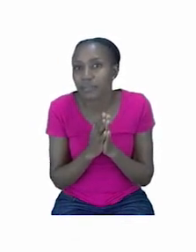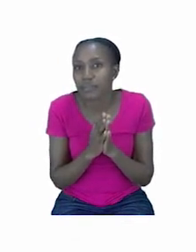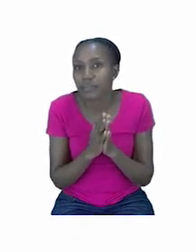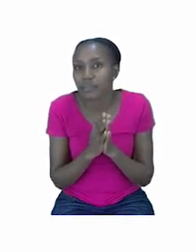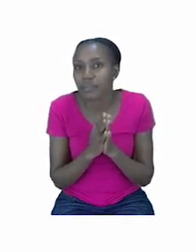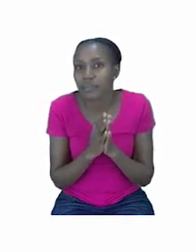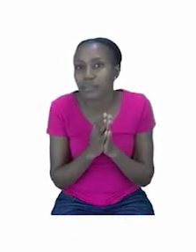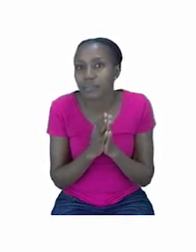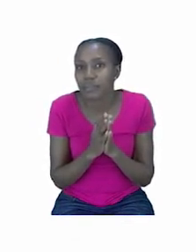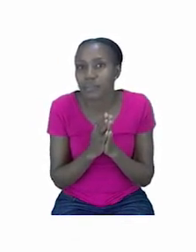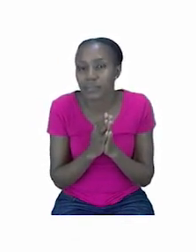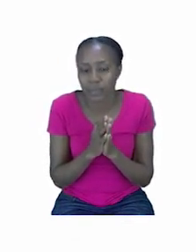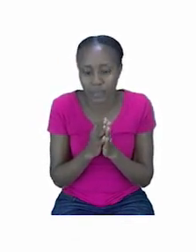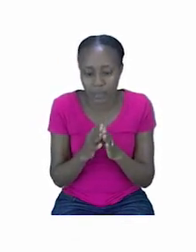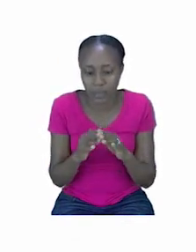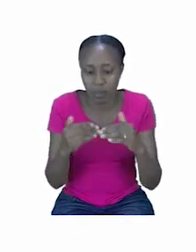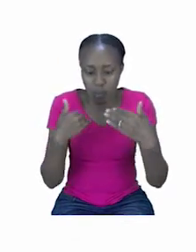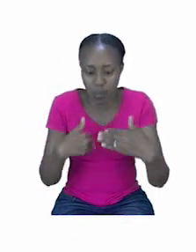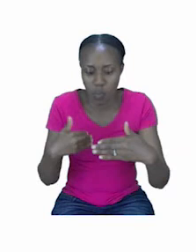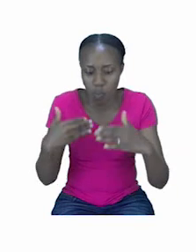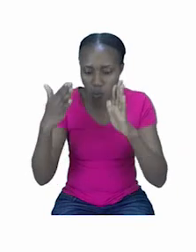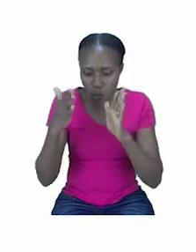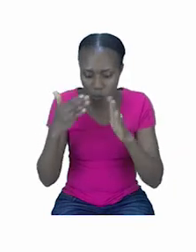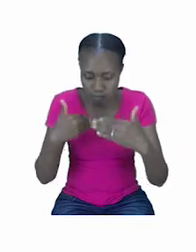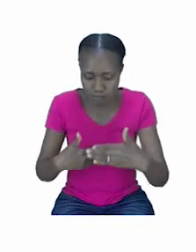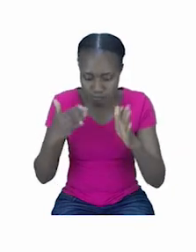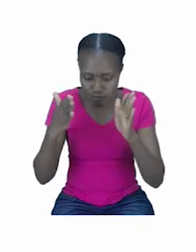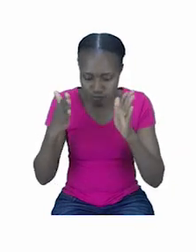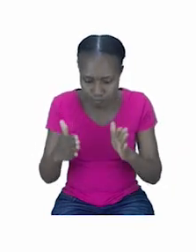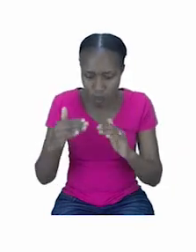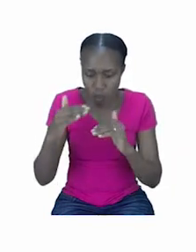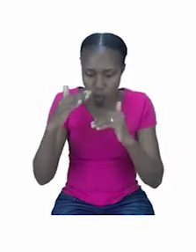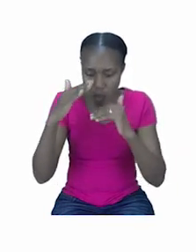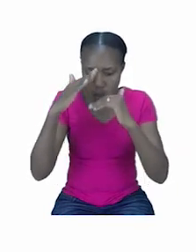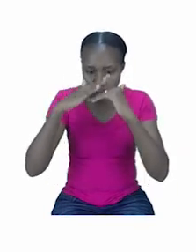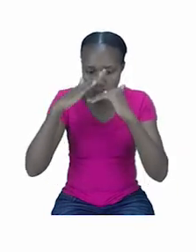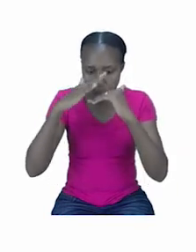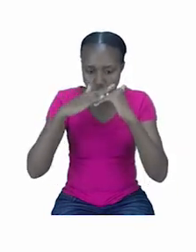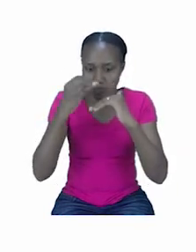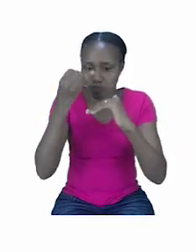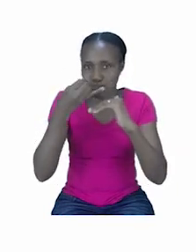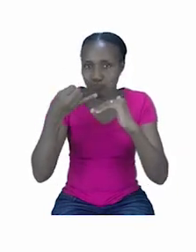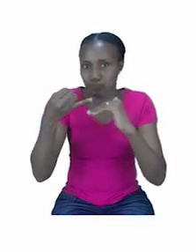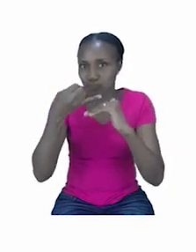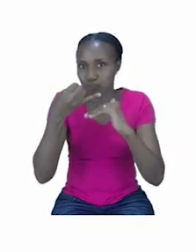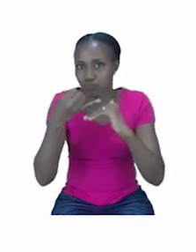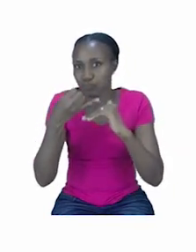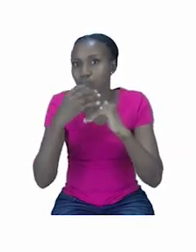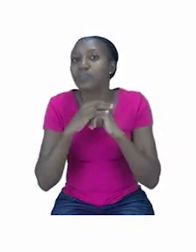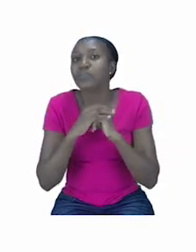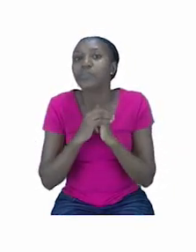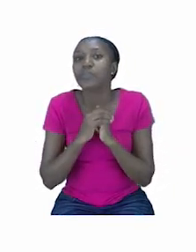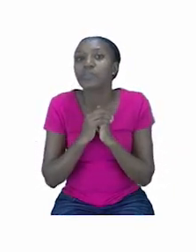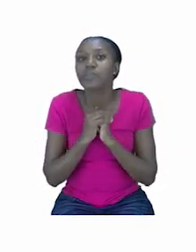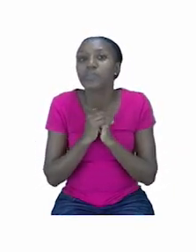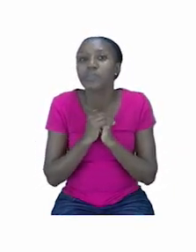the top of our box. Now, if you look at this box